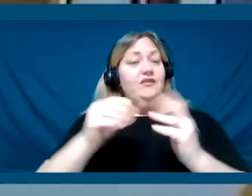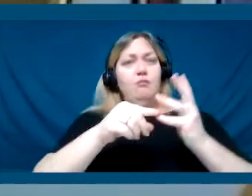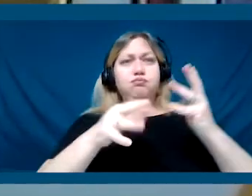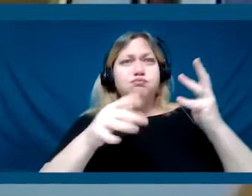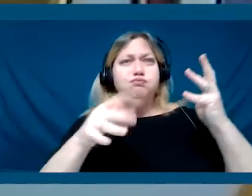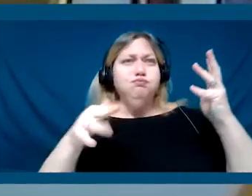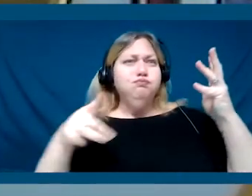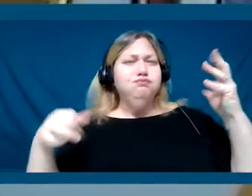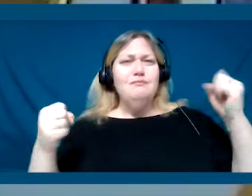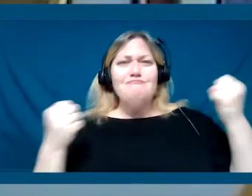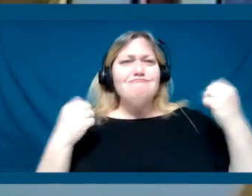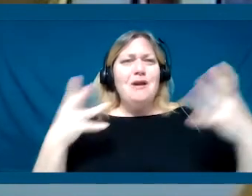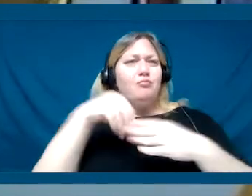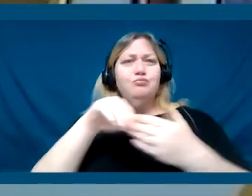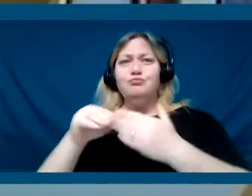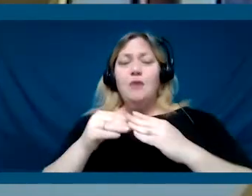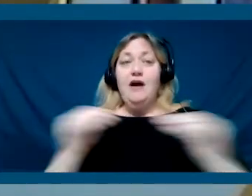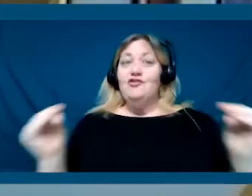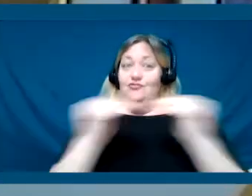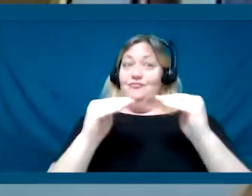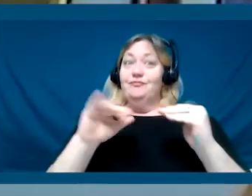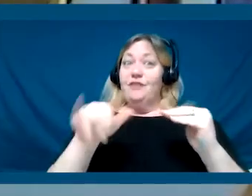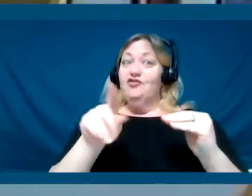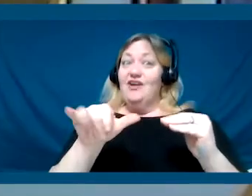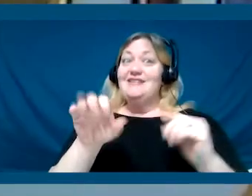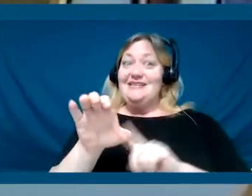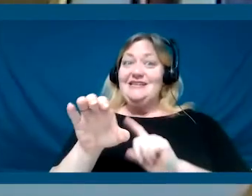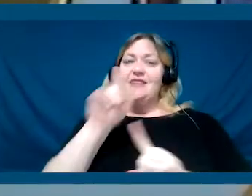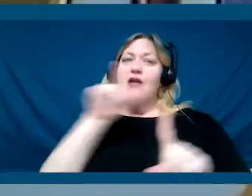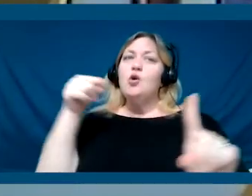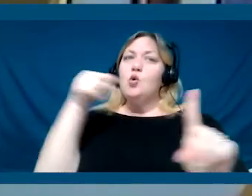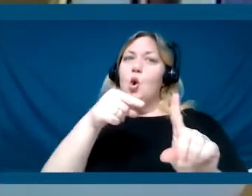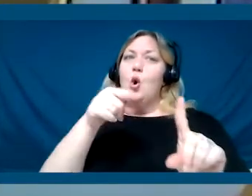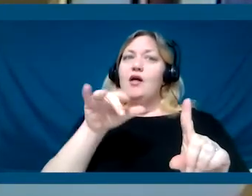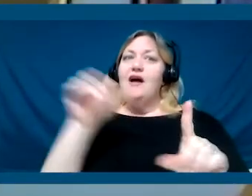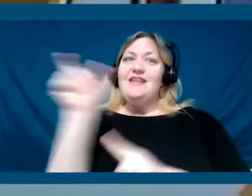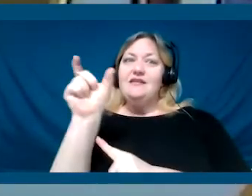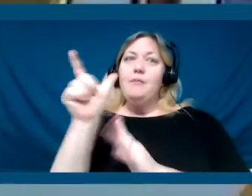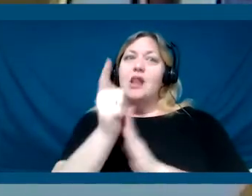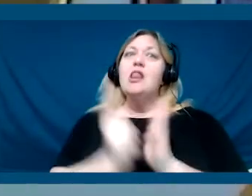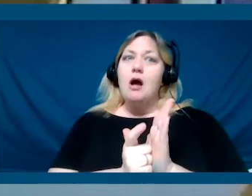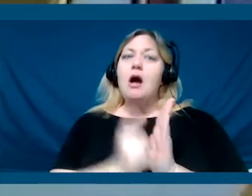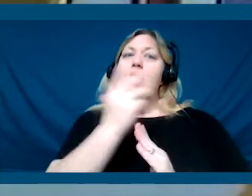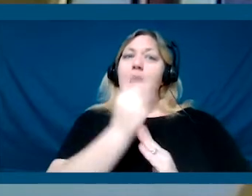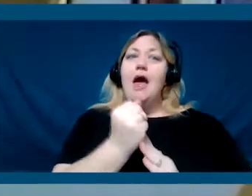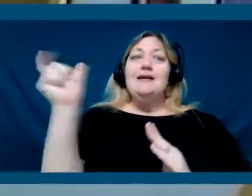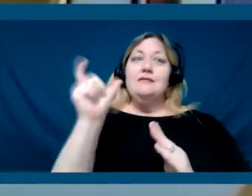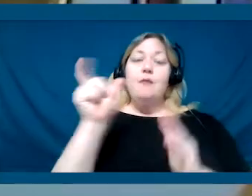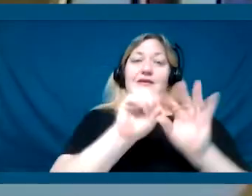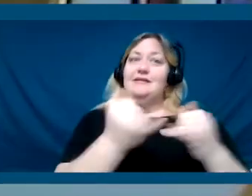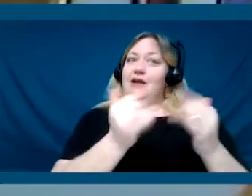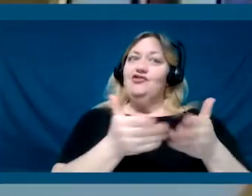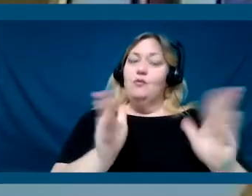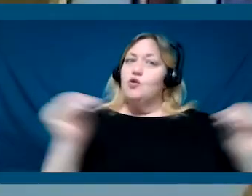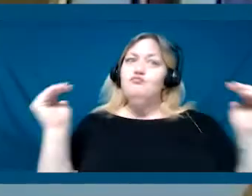on. Justice is the goal of Islamic law, as it is the goal for Islamic society in general. Justice